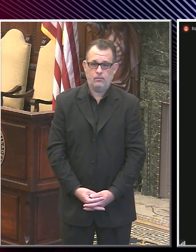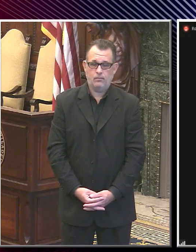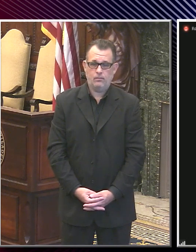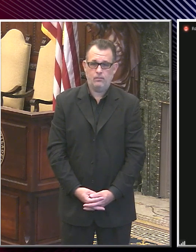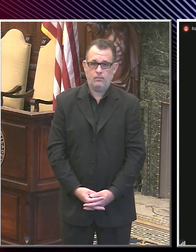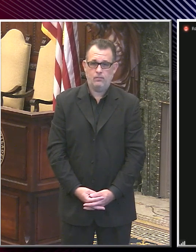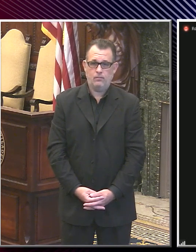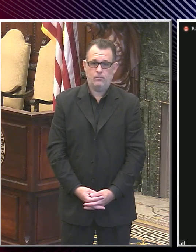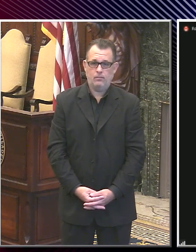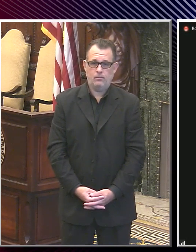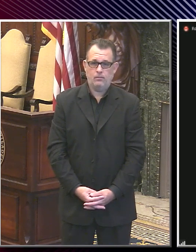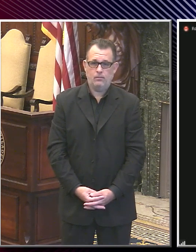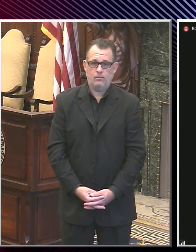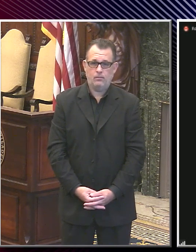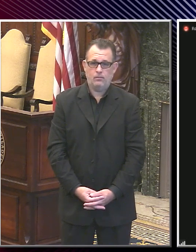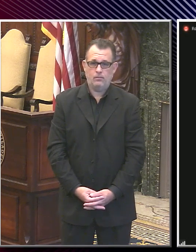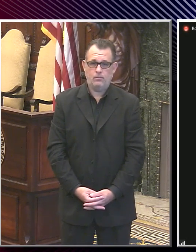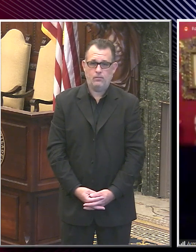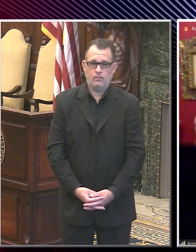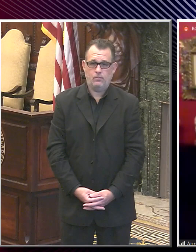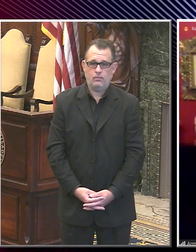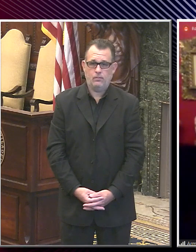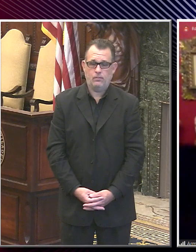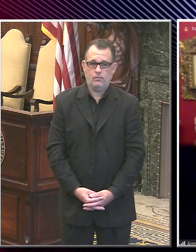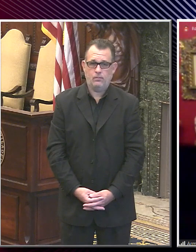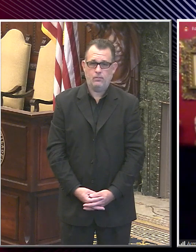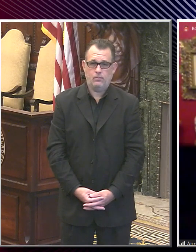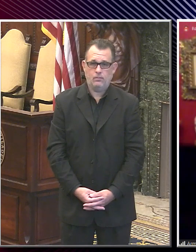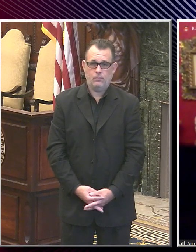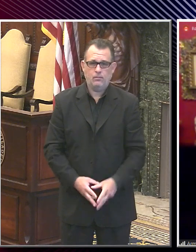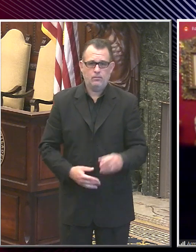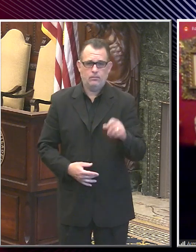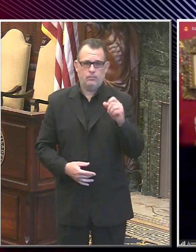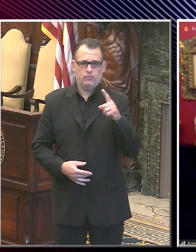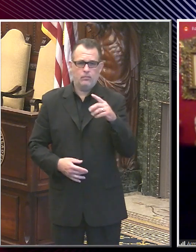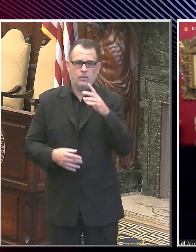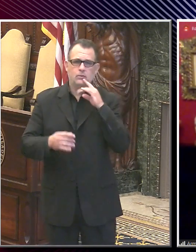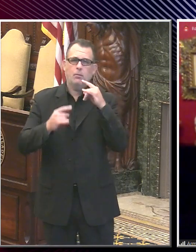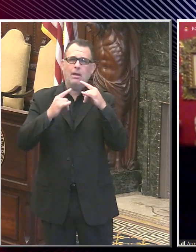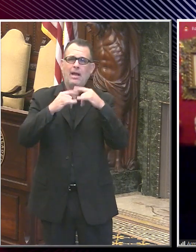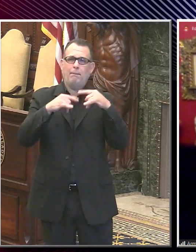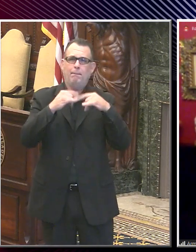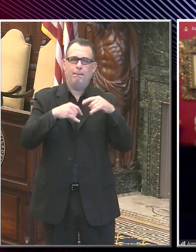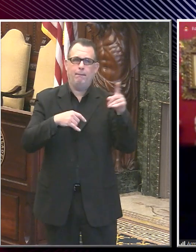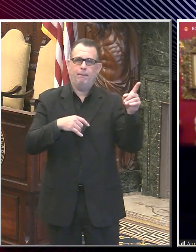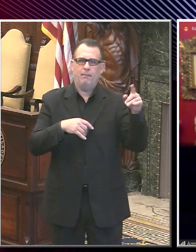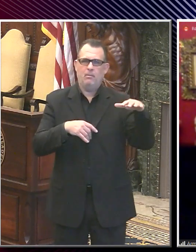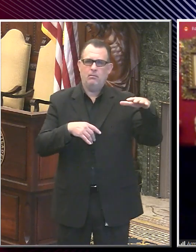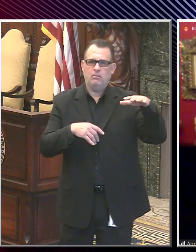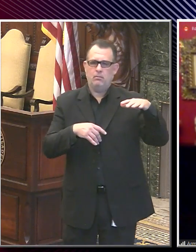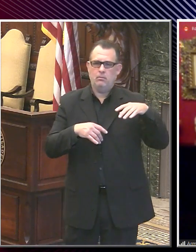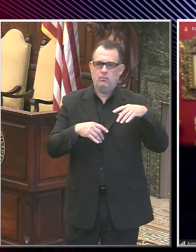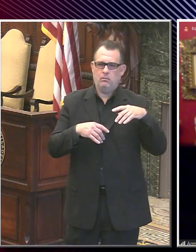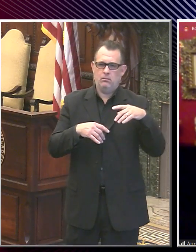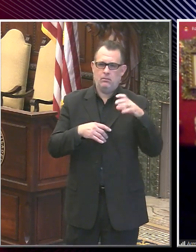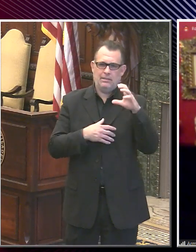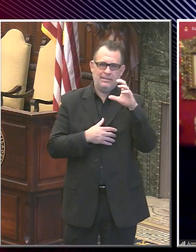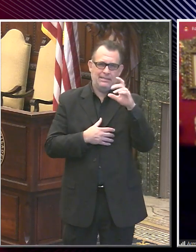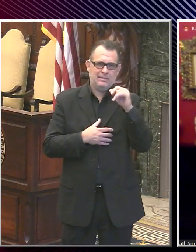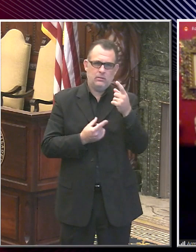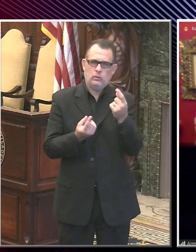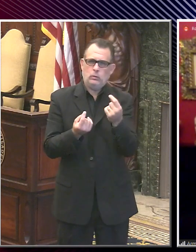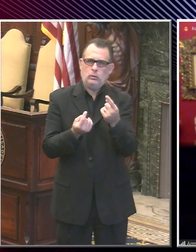al COVID-19. Question is in regards to the camps. What's the city going to do if the courts decide that